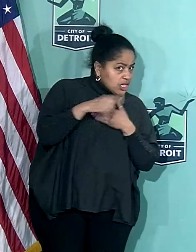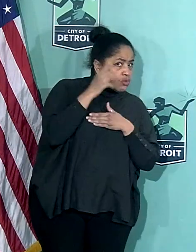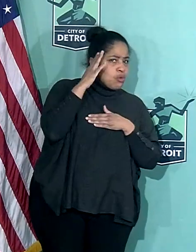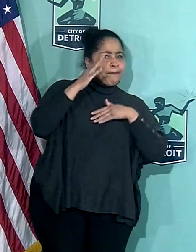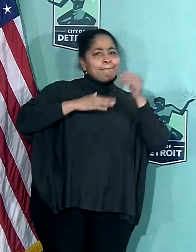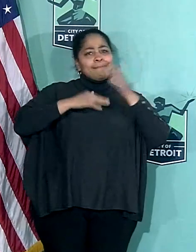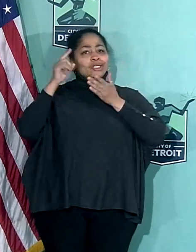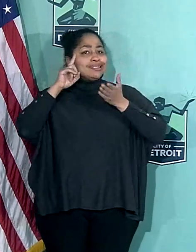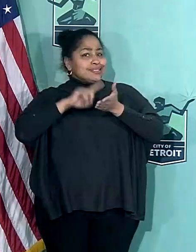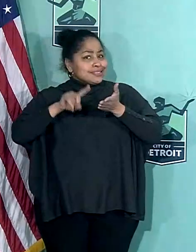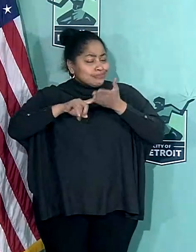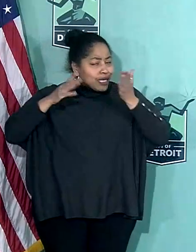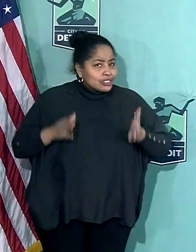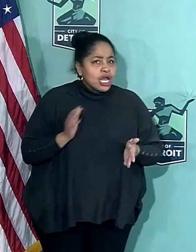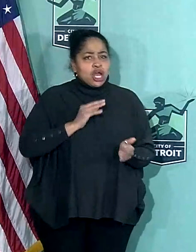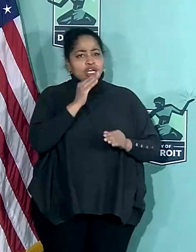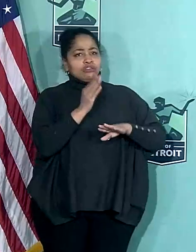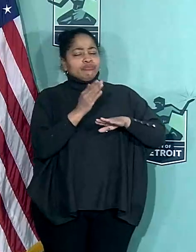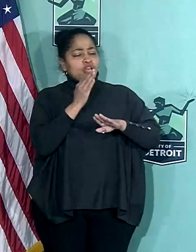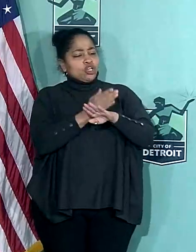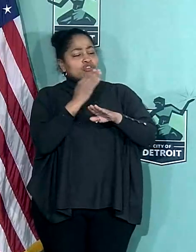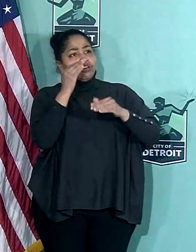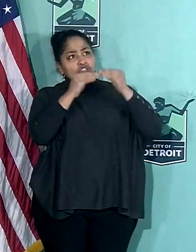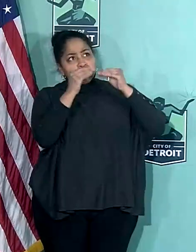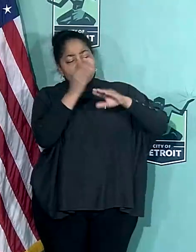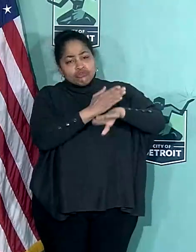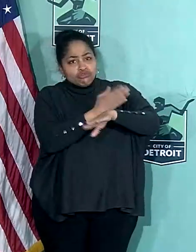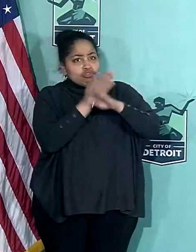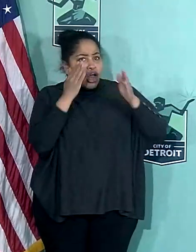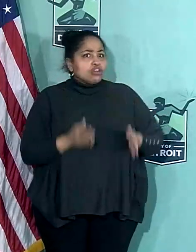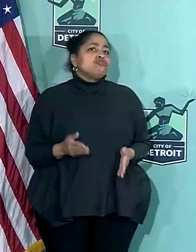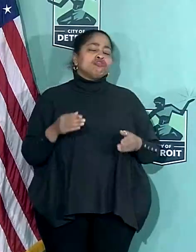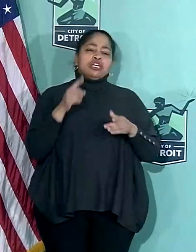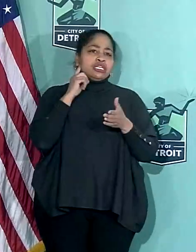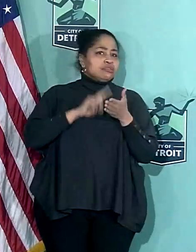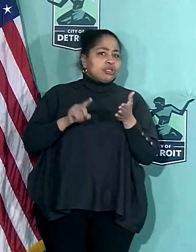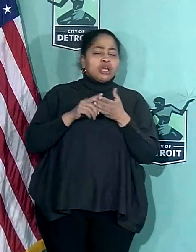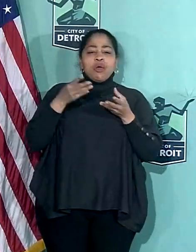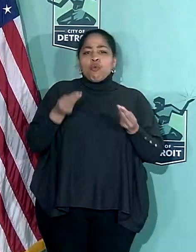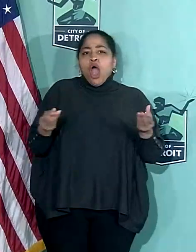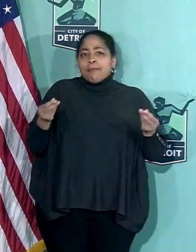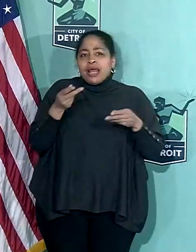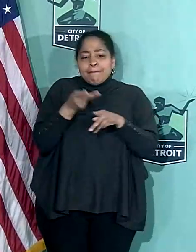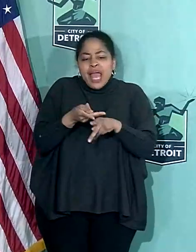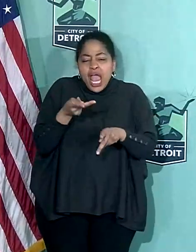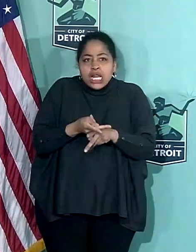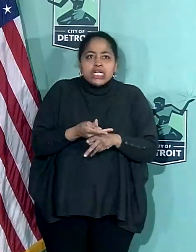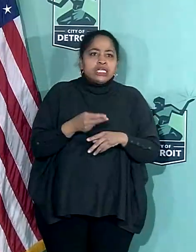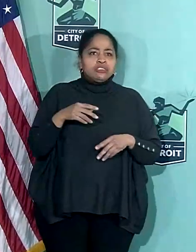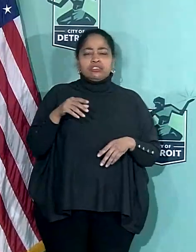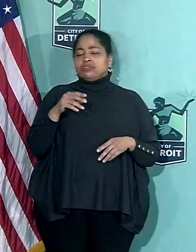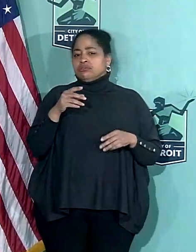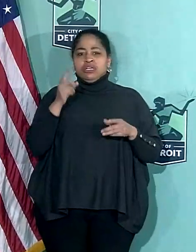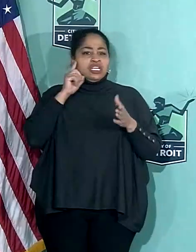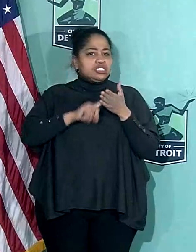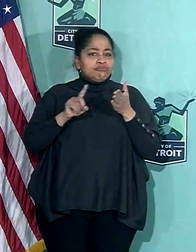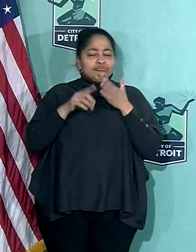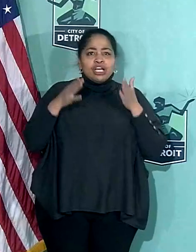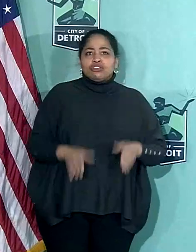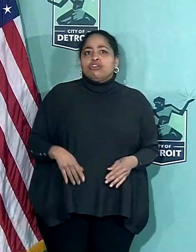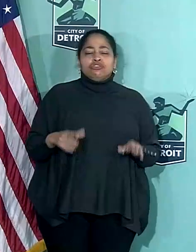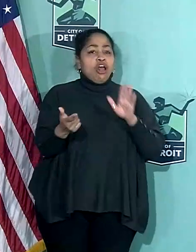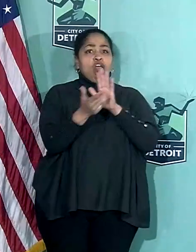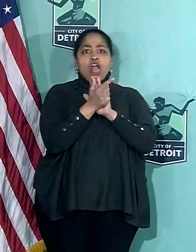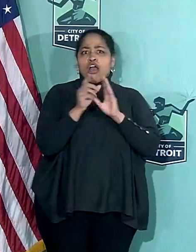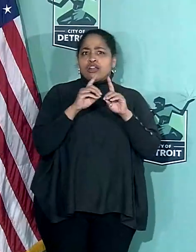building inspectors, our construction inspectors, our property maintenance inspectors, a number of lawyers in the law department, people working on